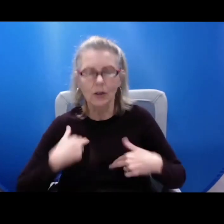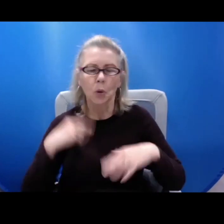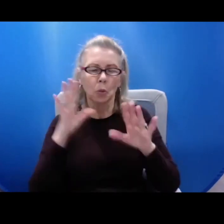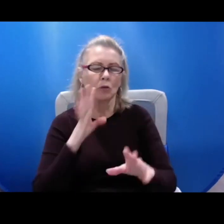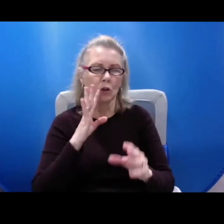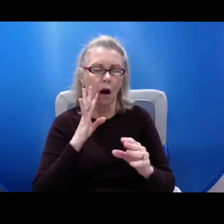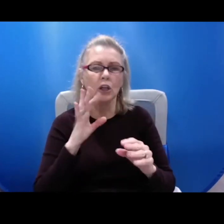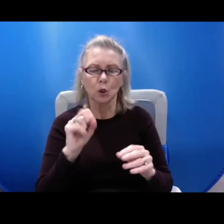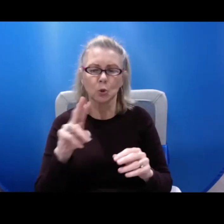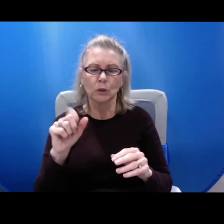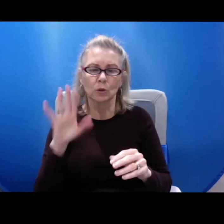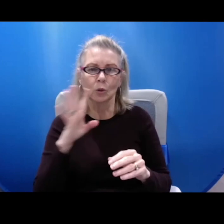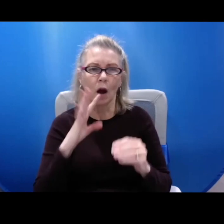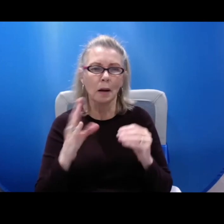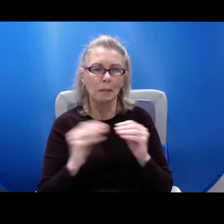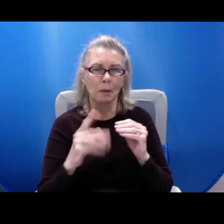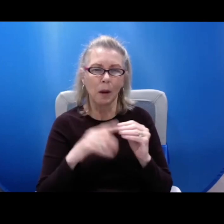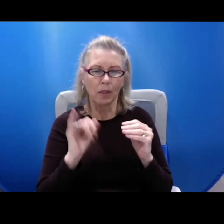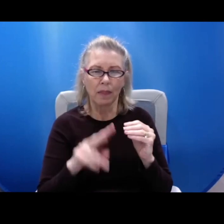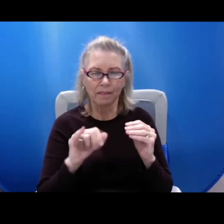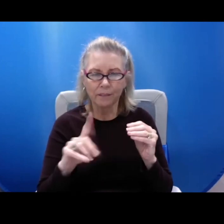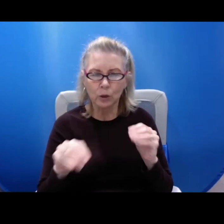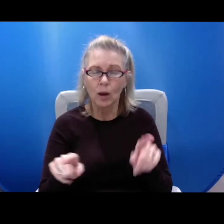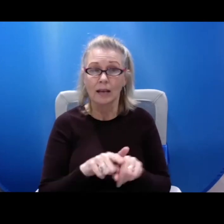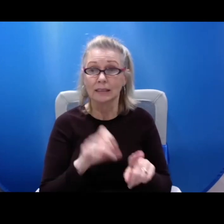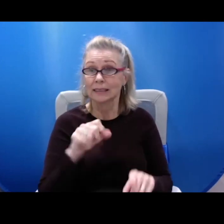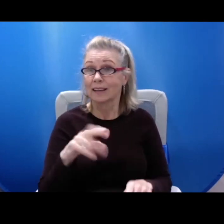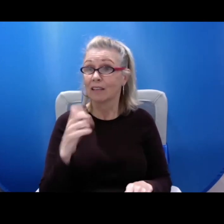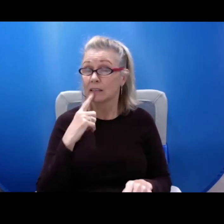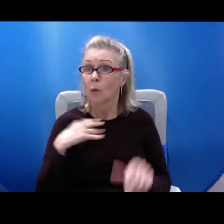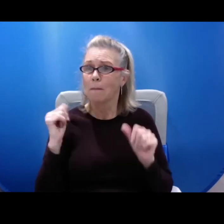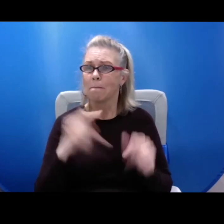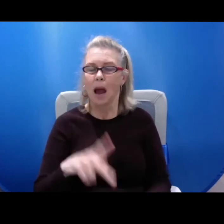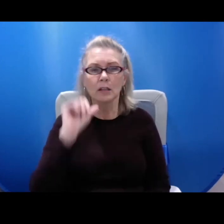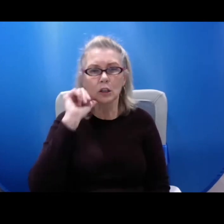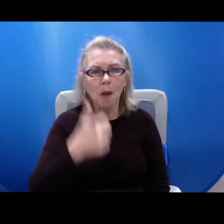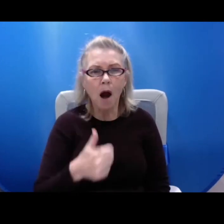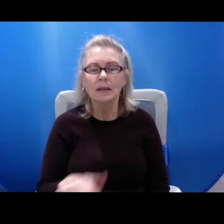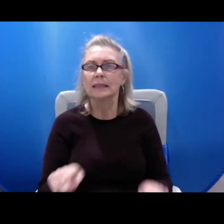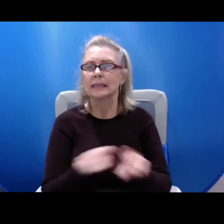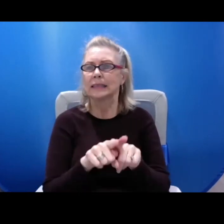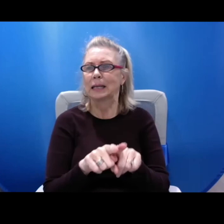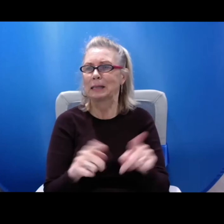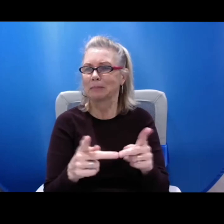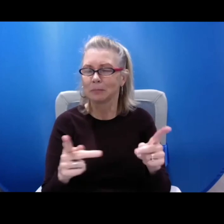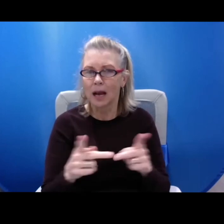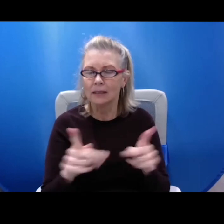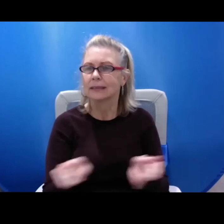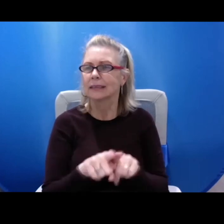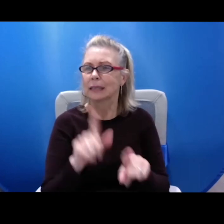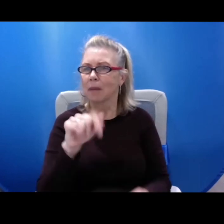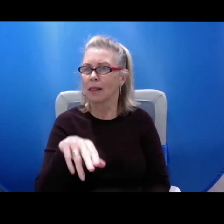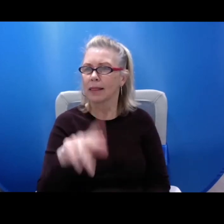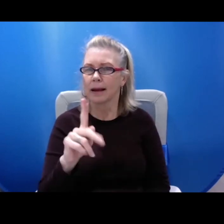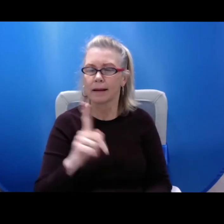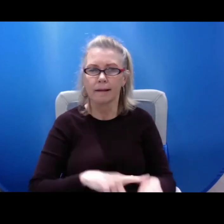that in the video. And as Stephanie mentioned, we're back tomorrow in Zoom space, same link at 2 p.m. And